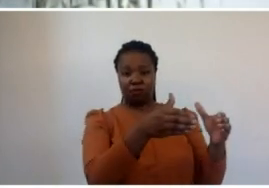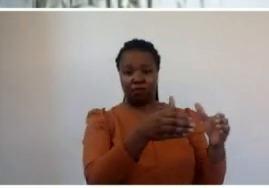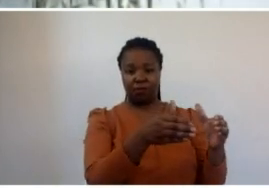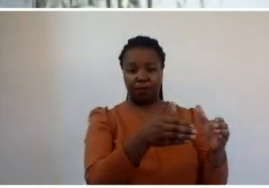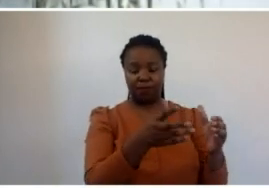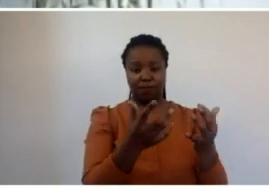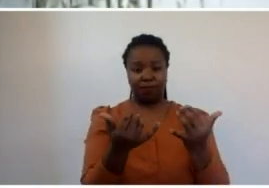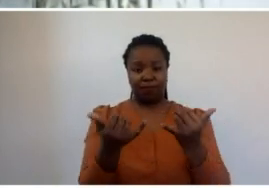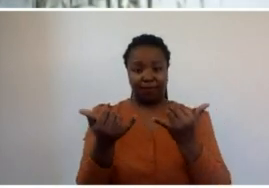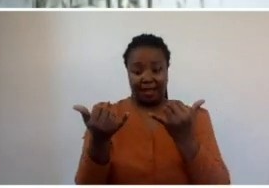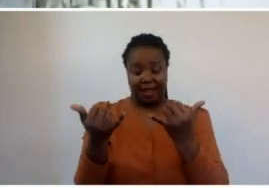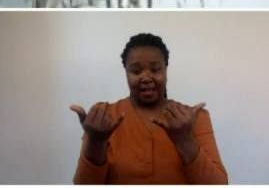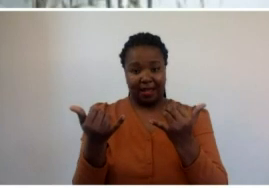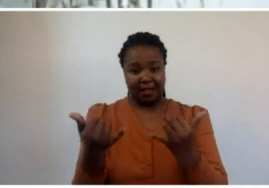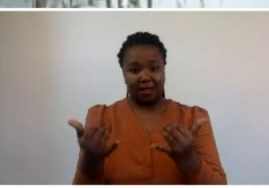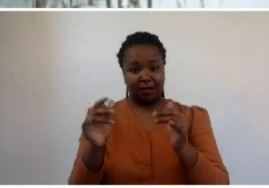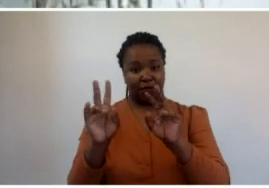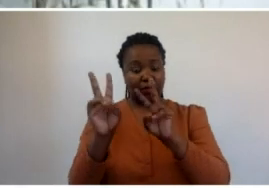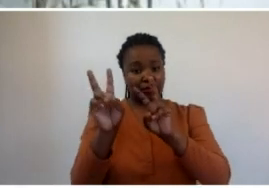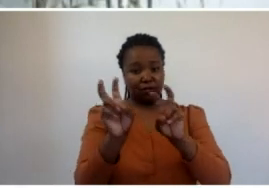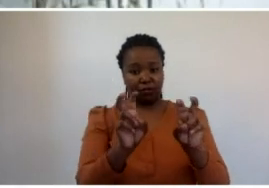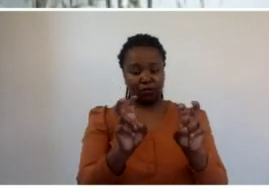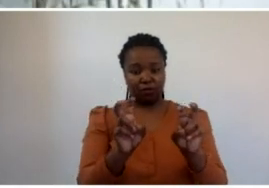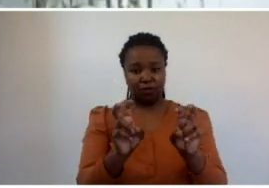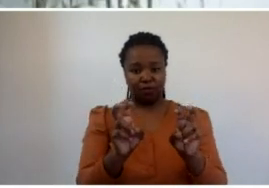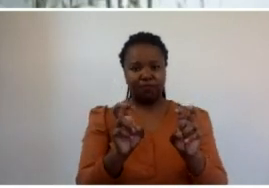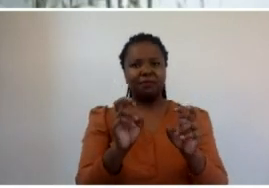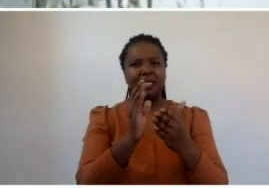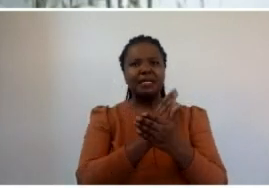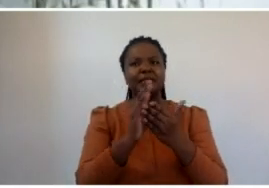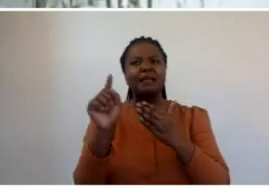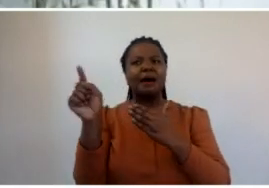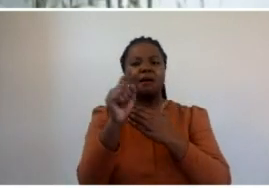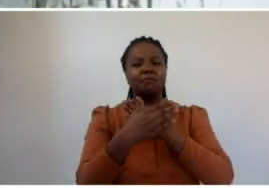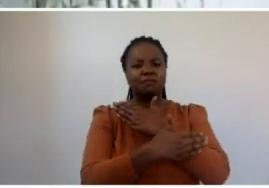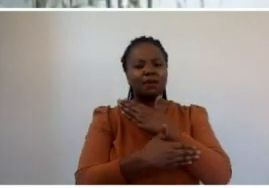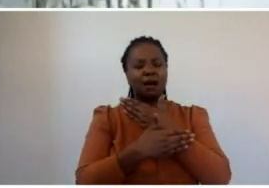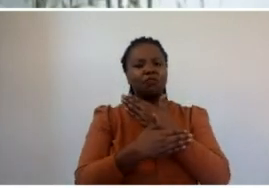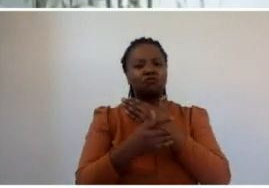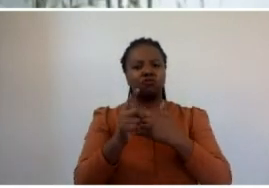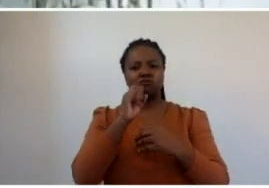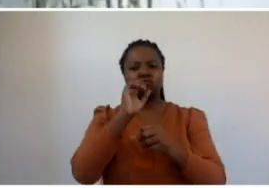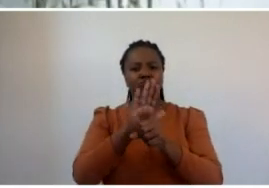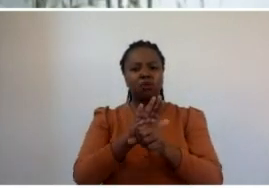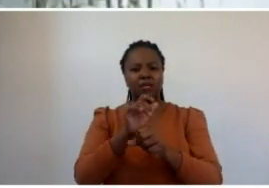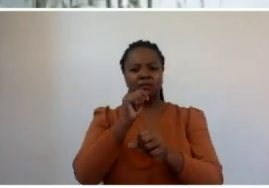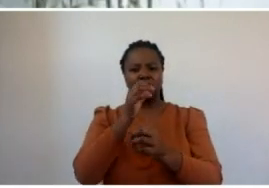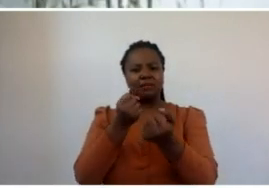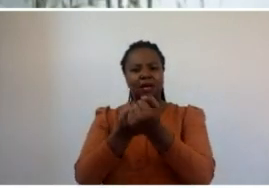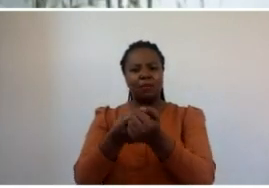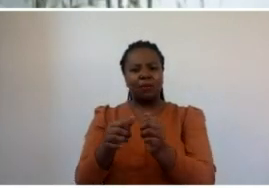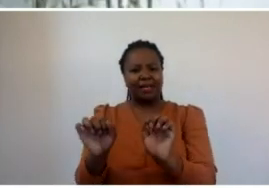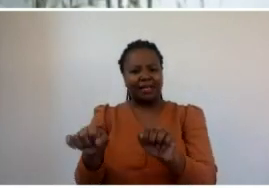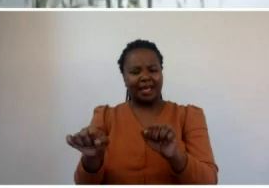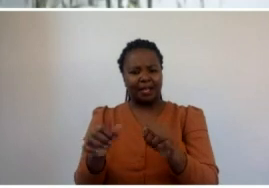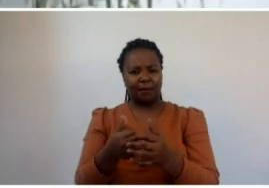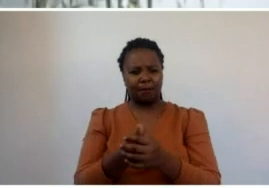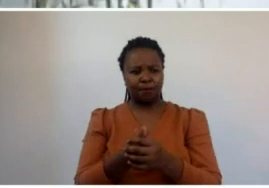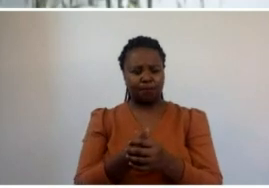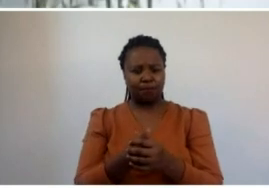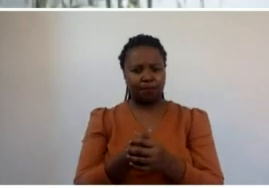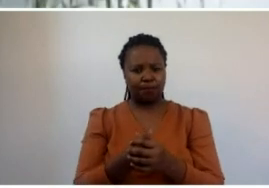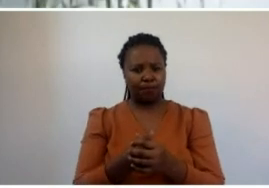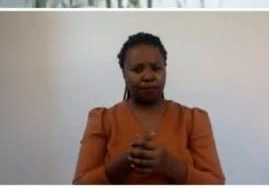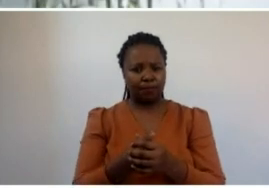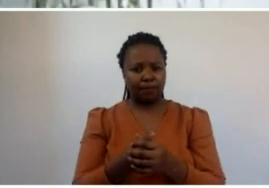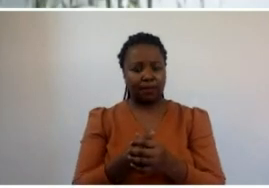issue, even from countries who have shown considerable commitment to LGBTQI rights generally. My final message to governments,